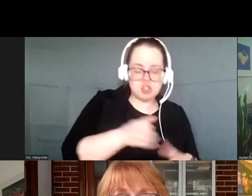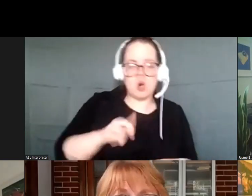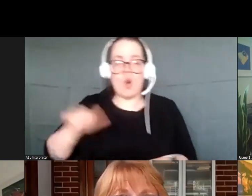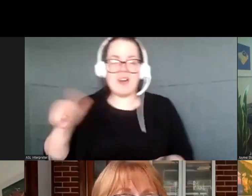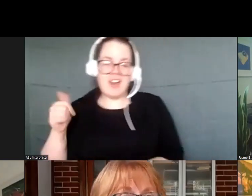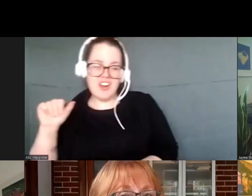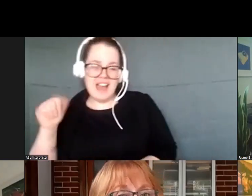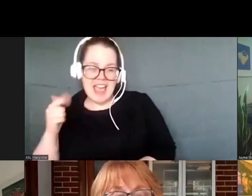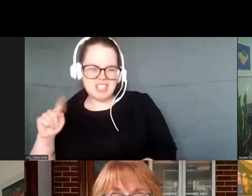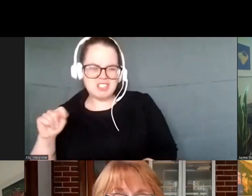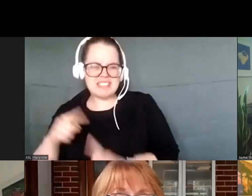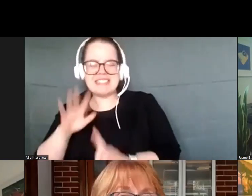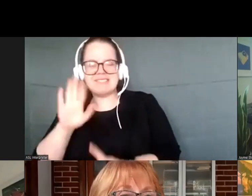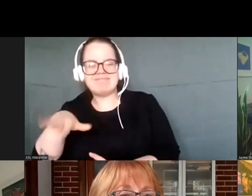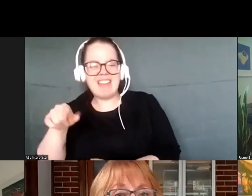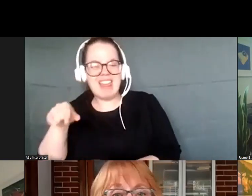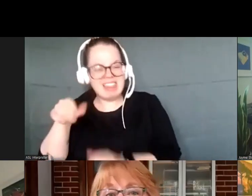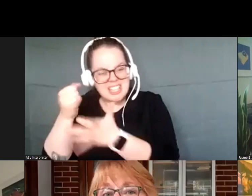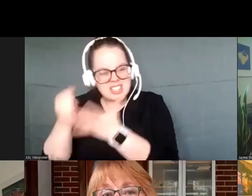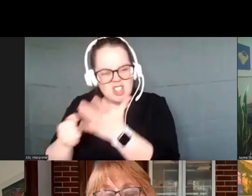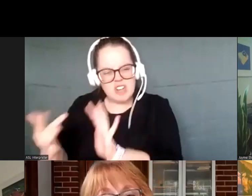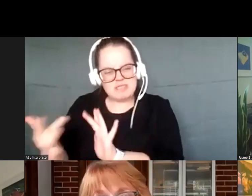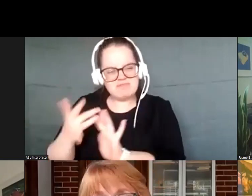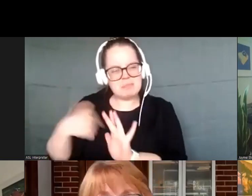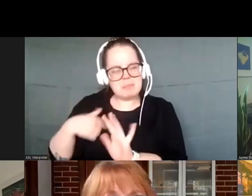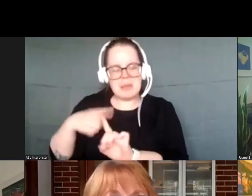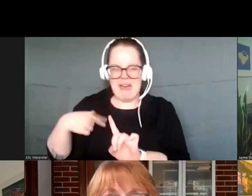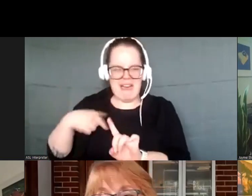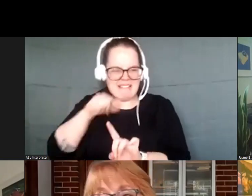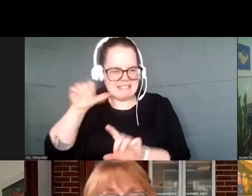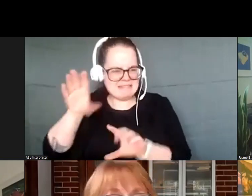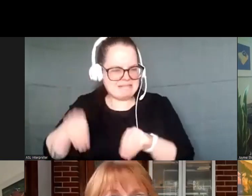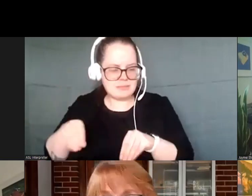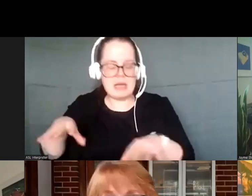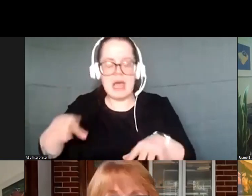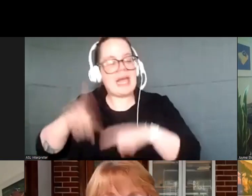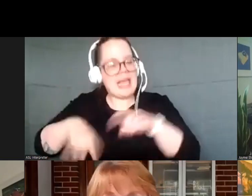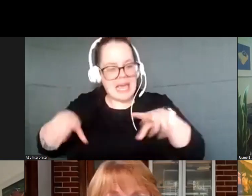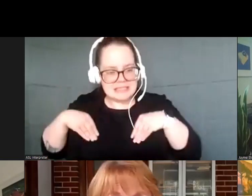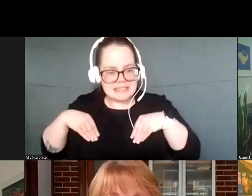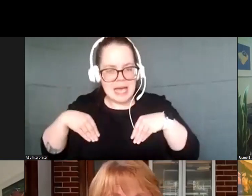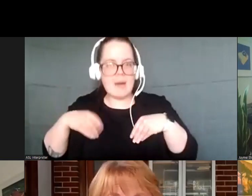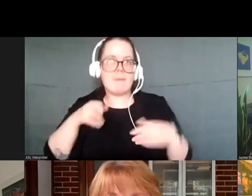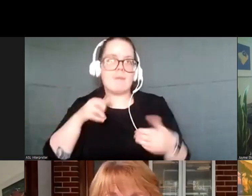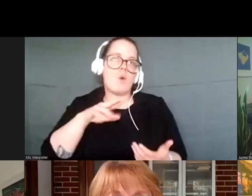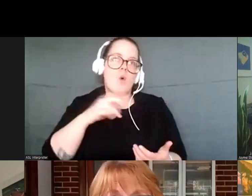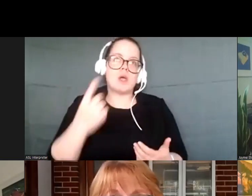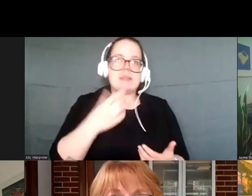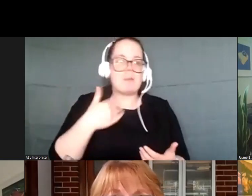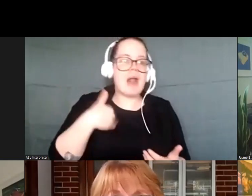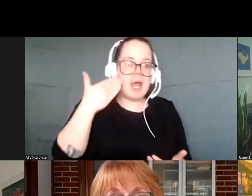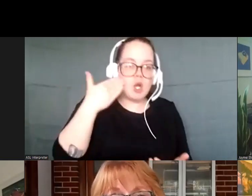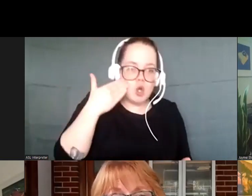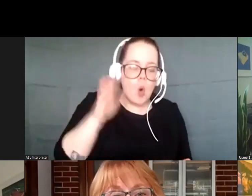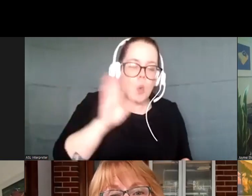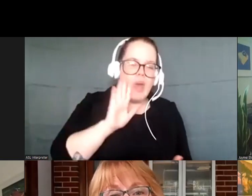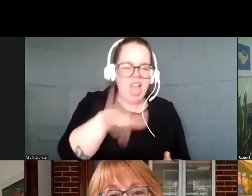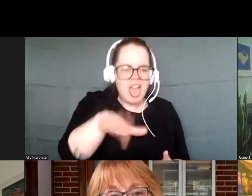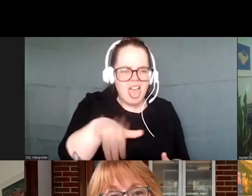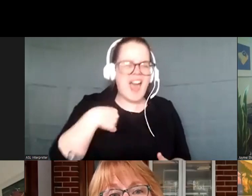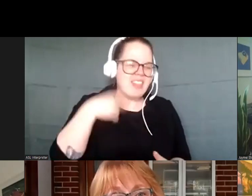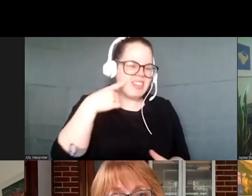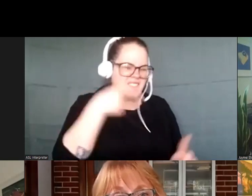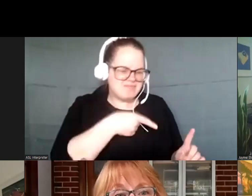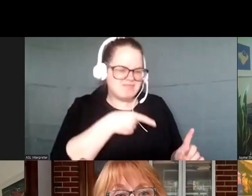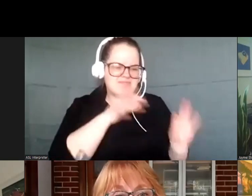this artist approached me, but we can't take them on, or somebody I know who says, you know, I think they'd be a great fit on your roster. So somebody else